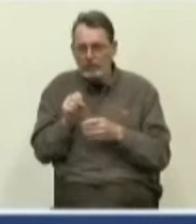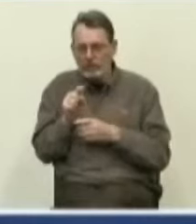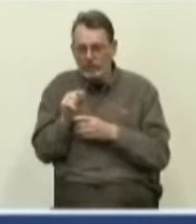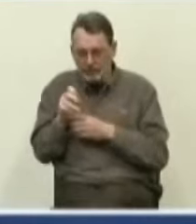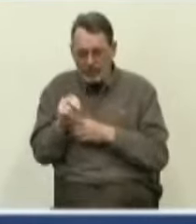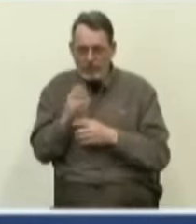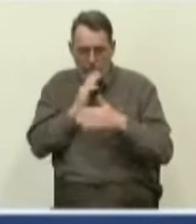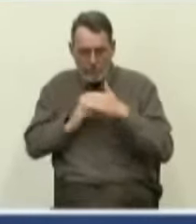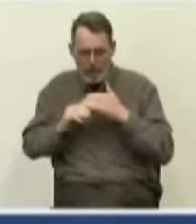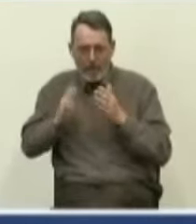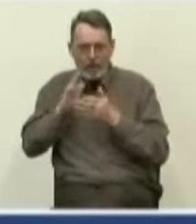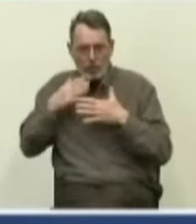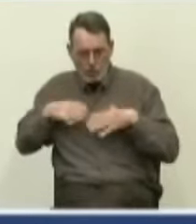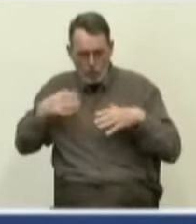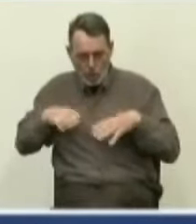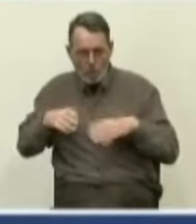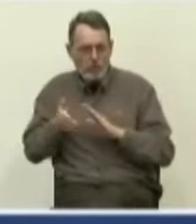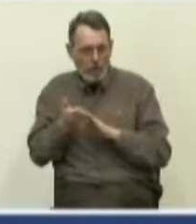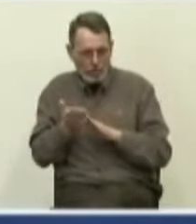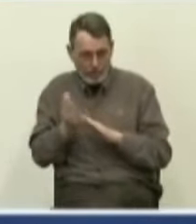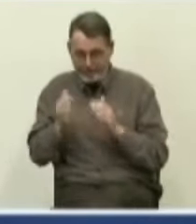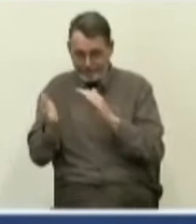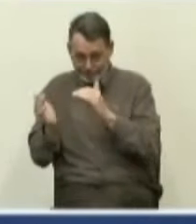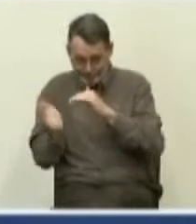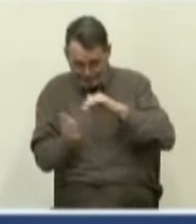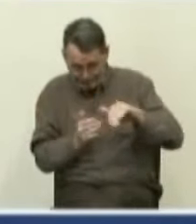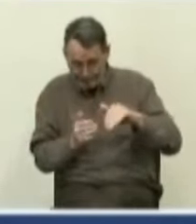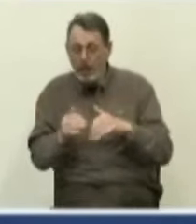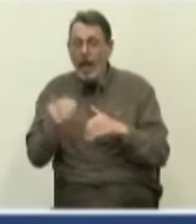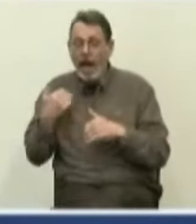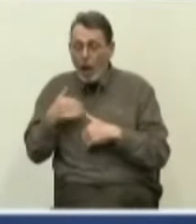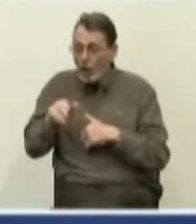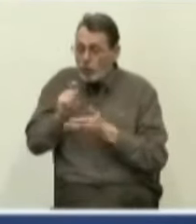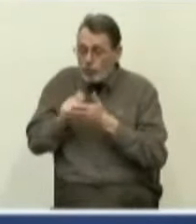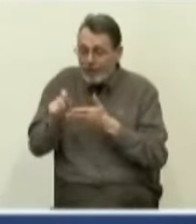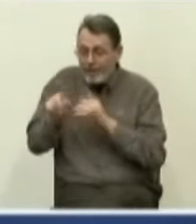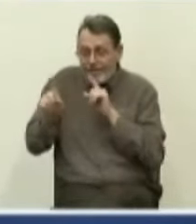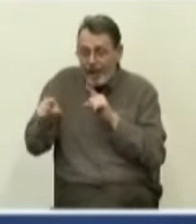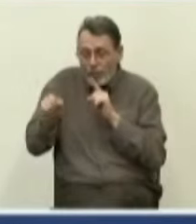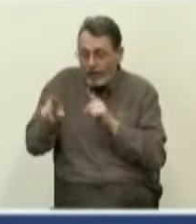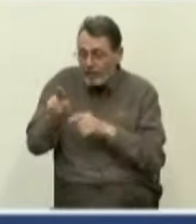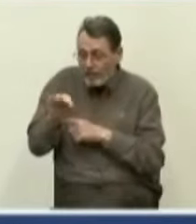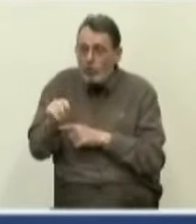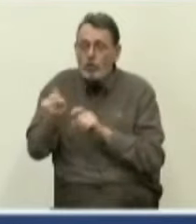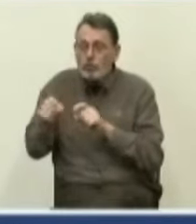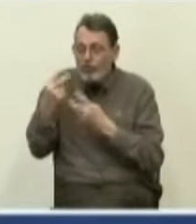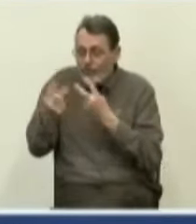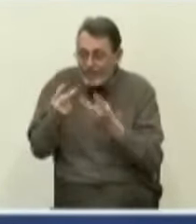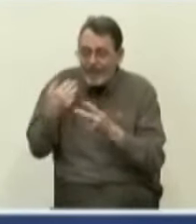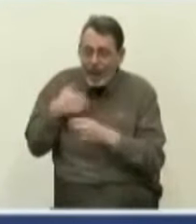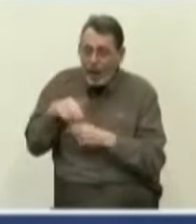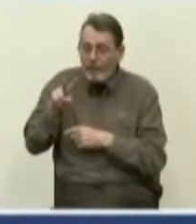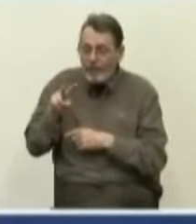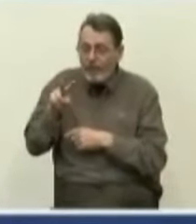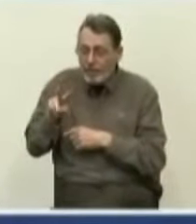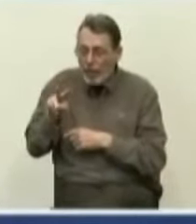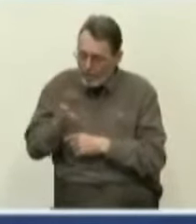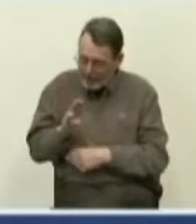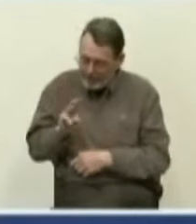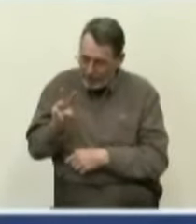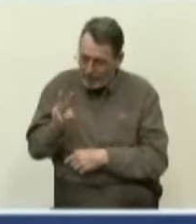operations. Next, I have directed our written directives unit to revisit our BWC policy and make